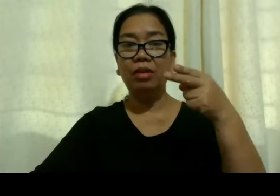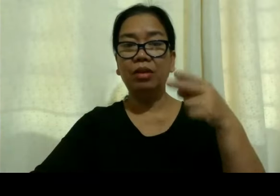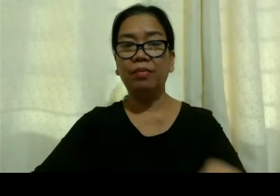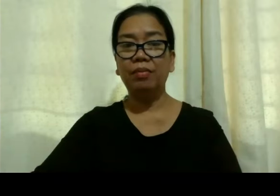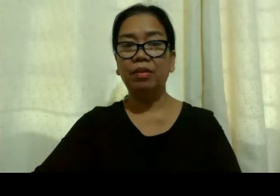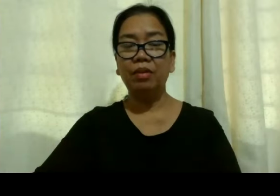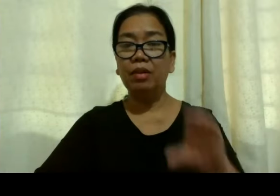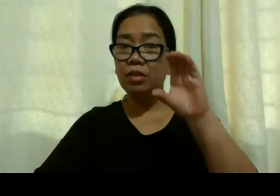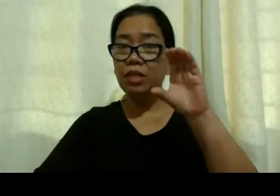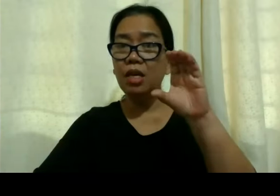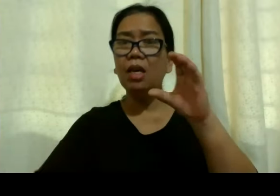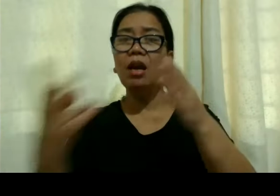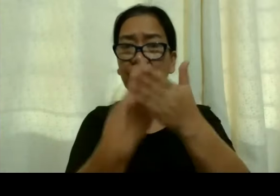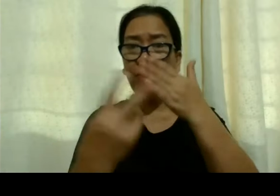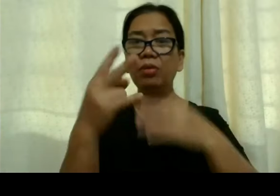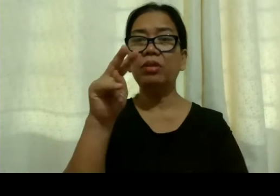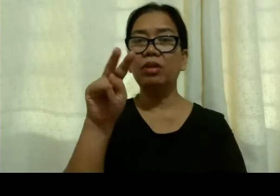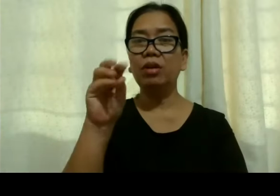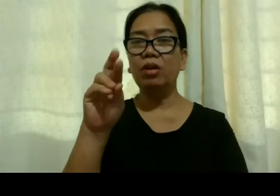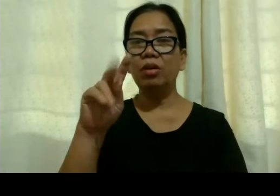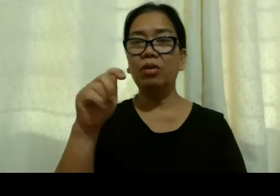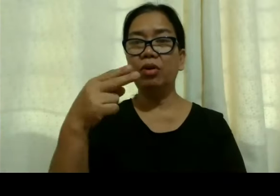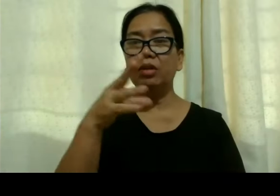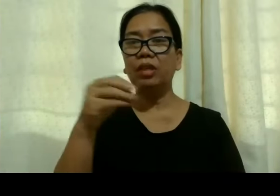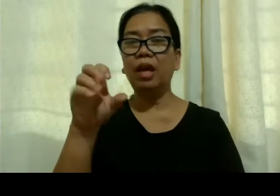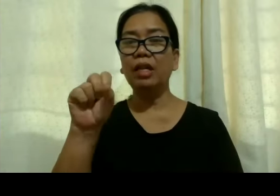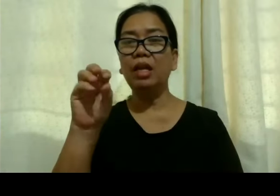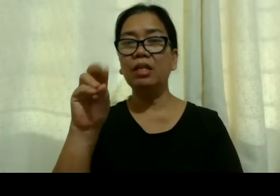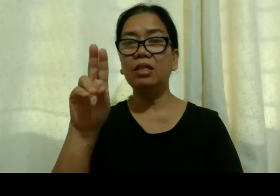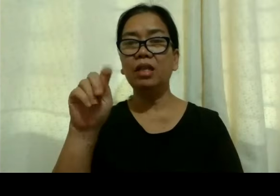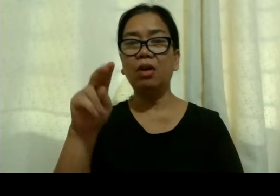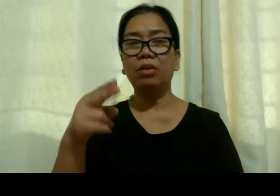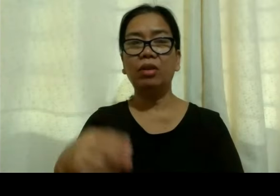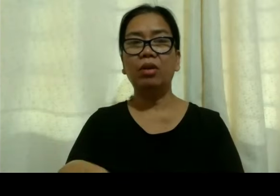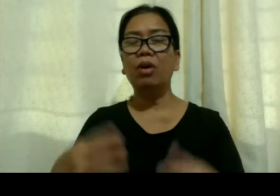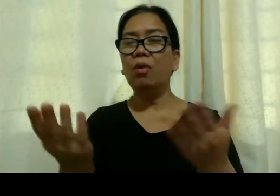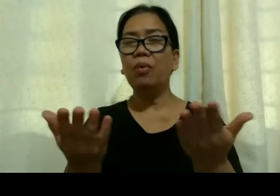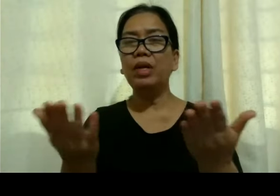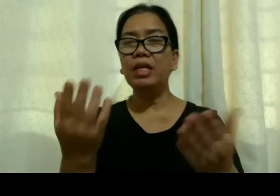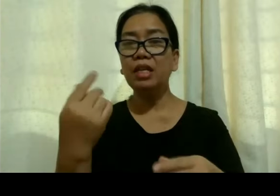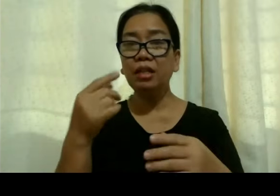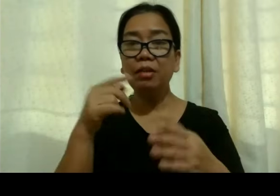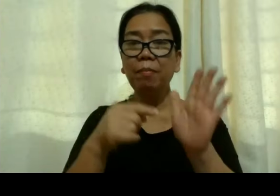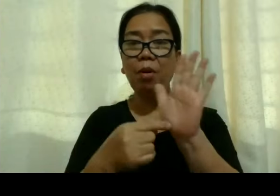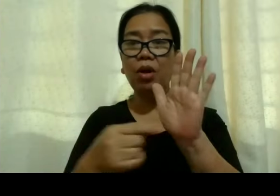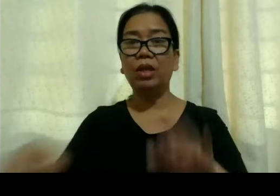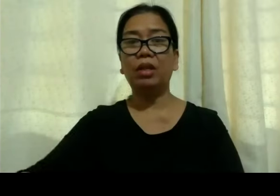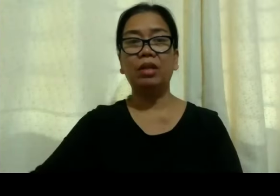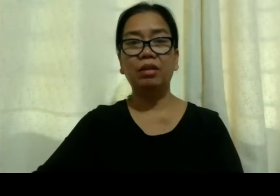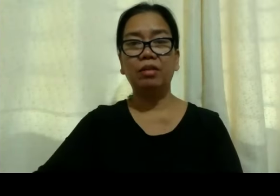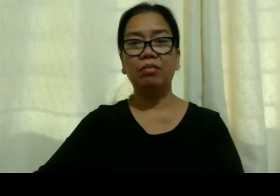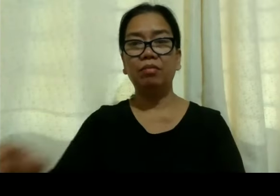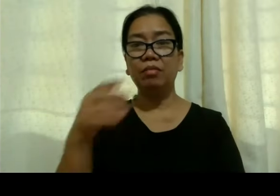south, C, both north and south. Where does it